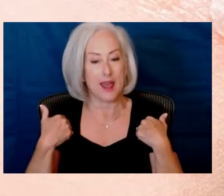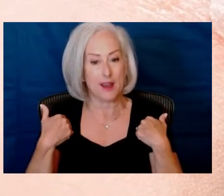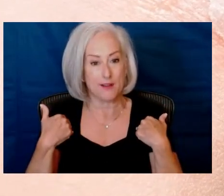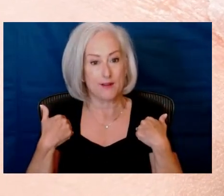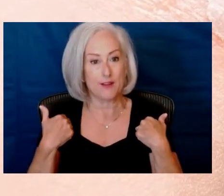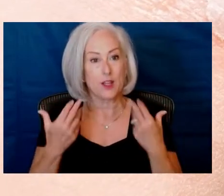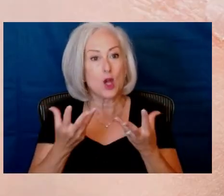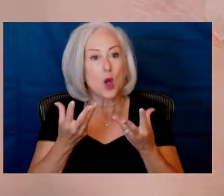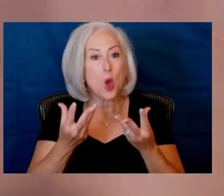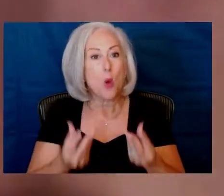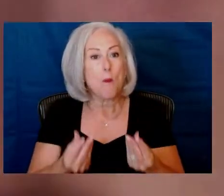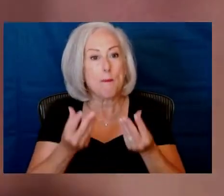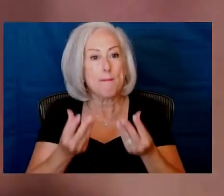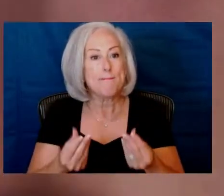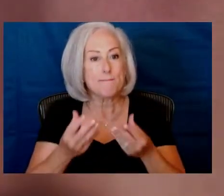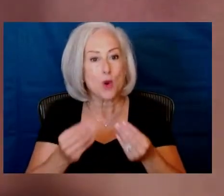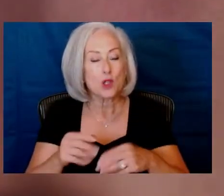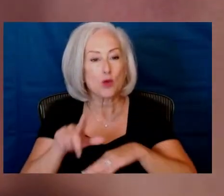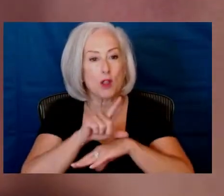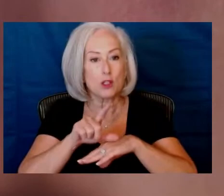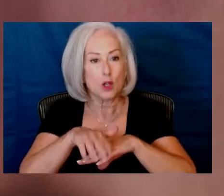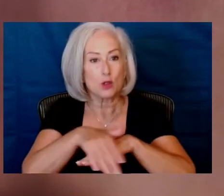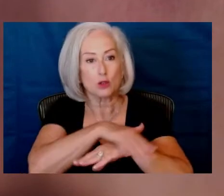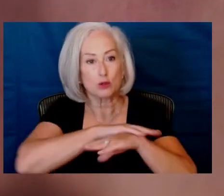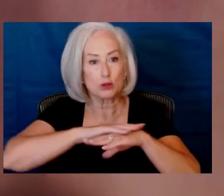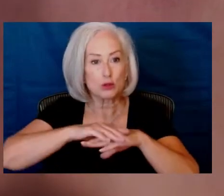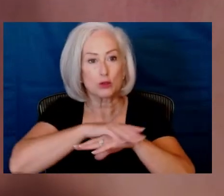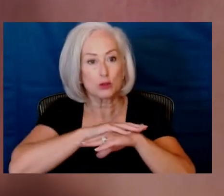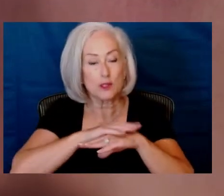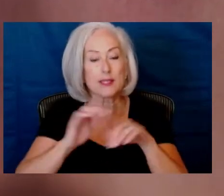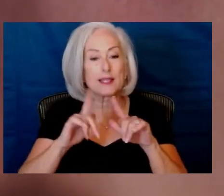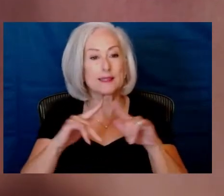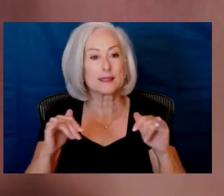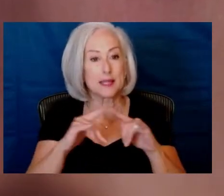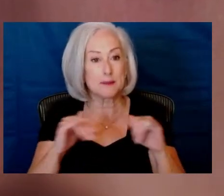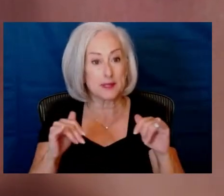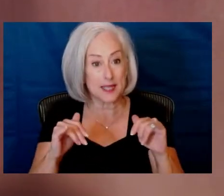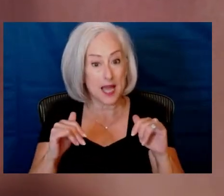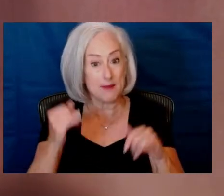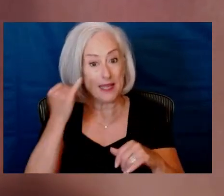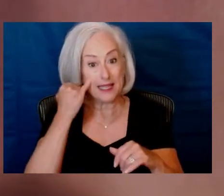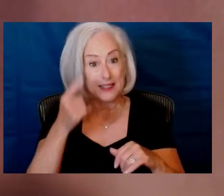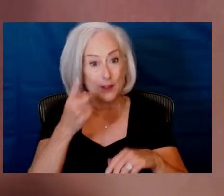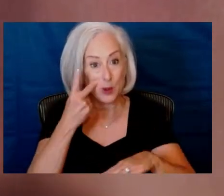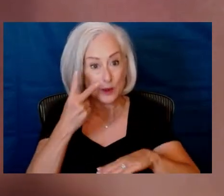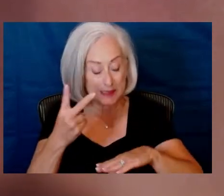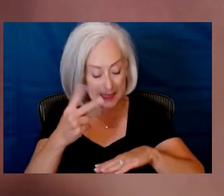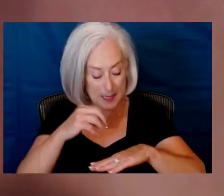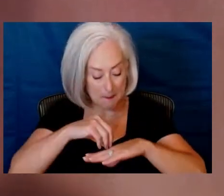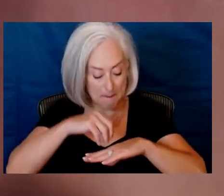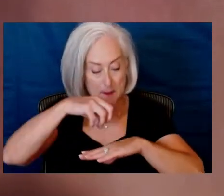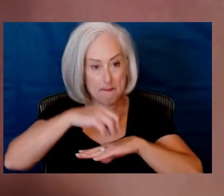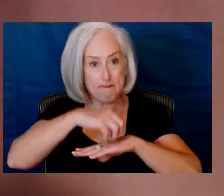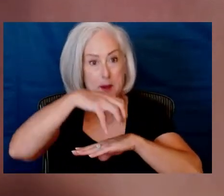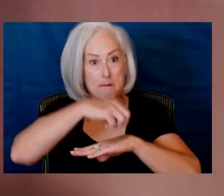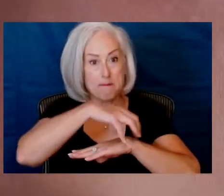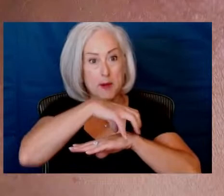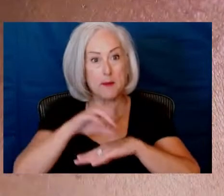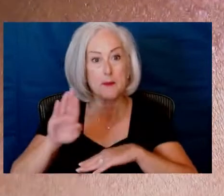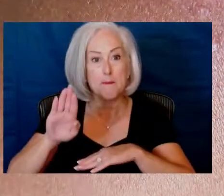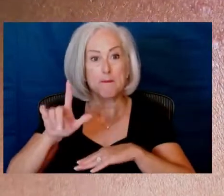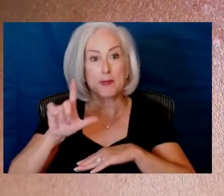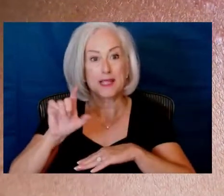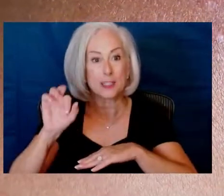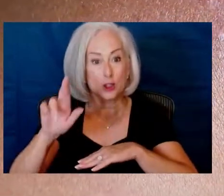moisturizer, antibiotic ointment, but at the same time, I think if you do see that there are blisters, it's best to reach out to your doctor. Yeah,